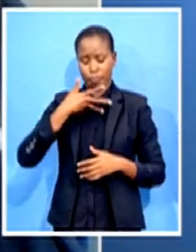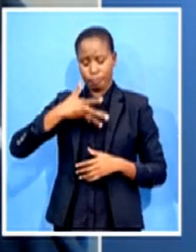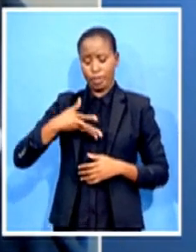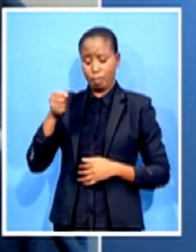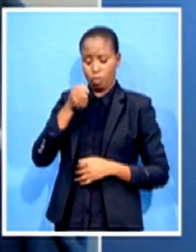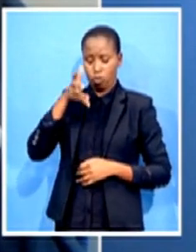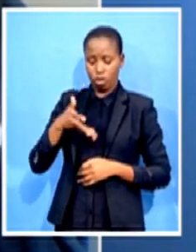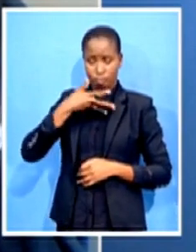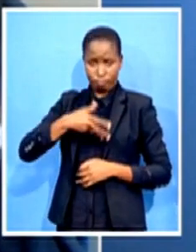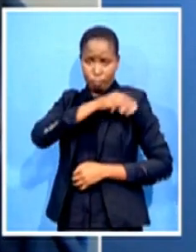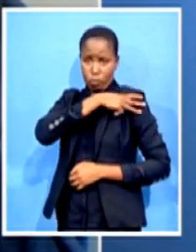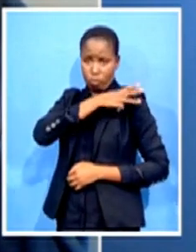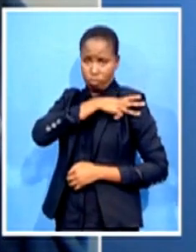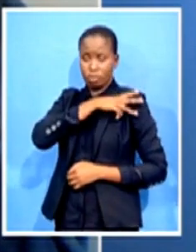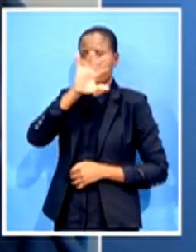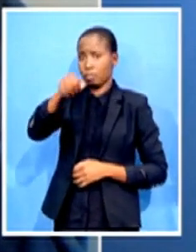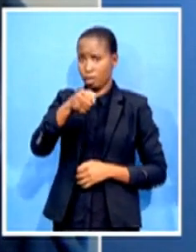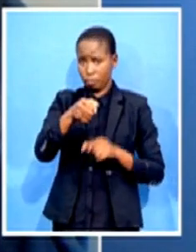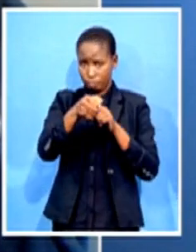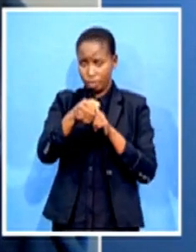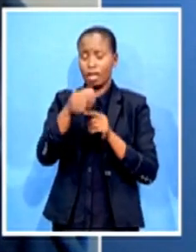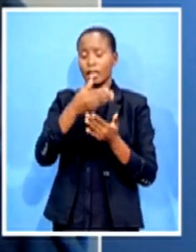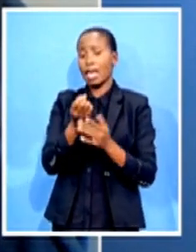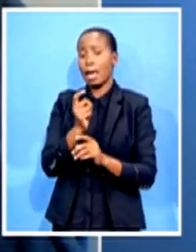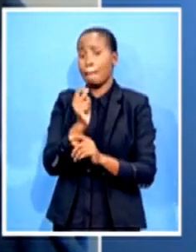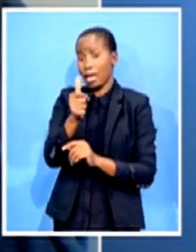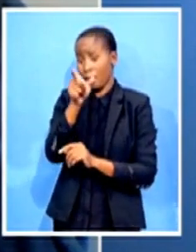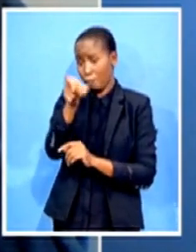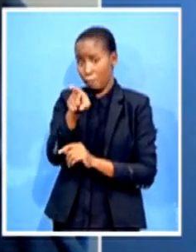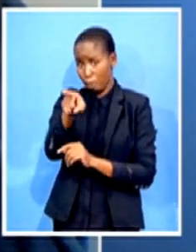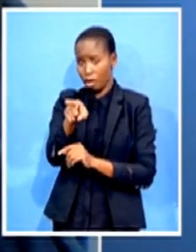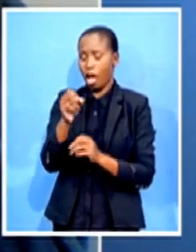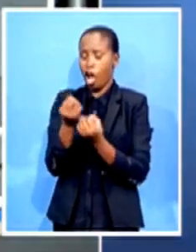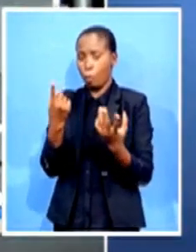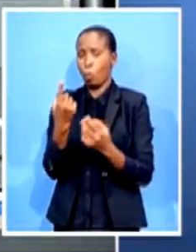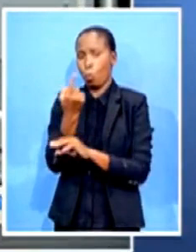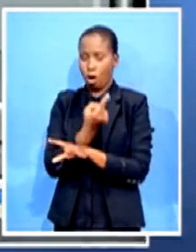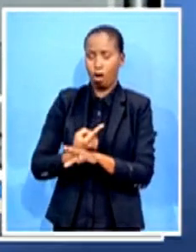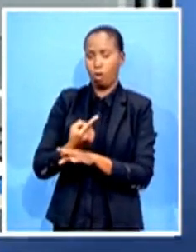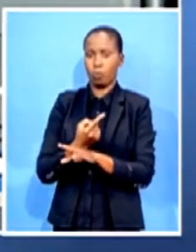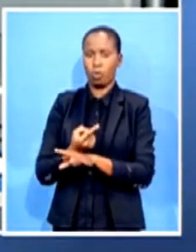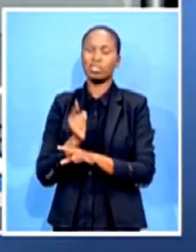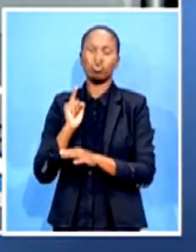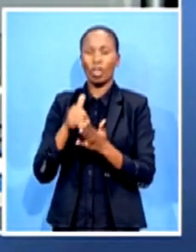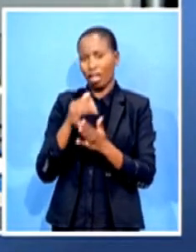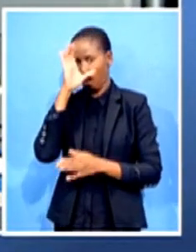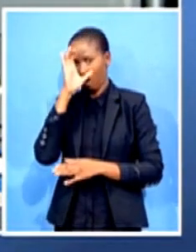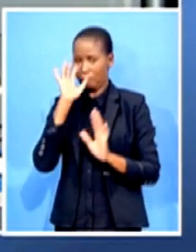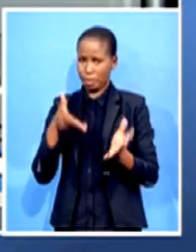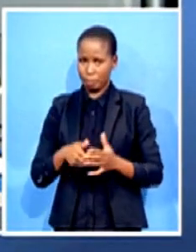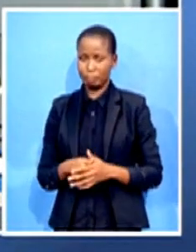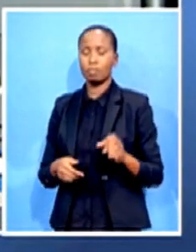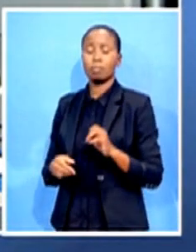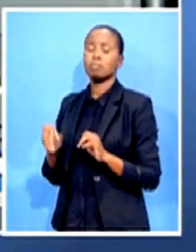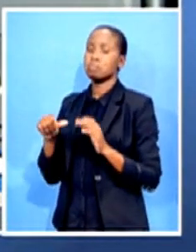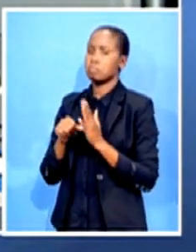can give your domestic worker or your home employee. All right, important clarification there. Lebogang, talk to us about farm